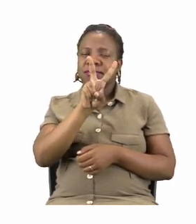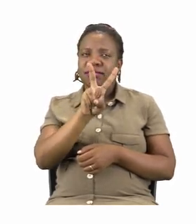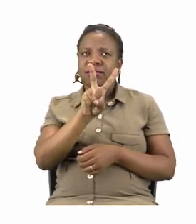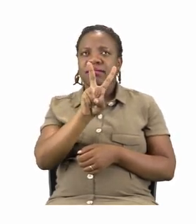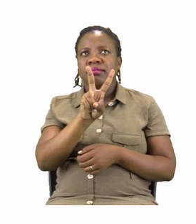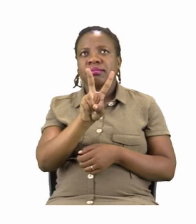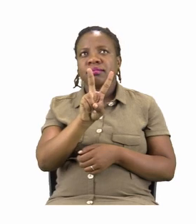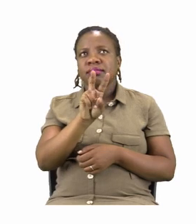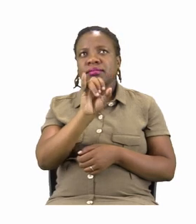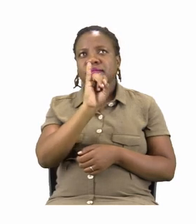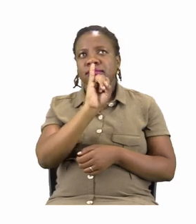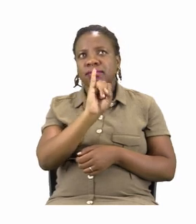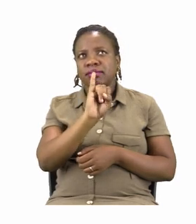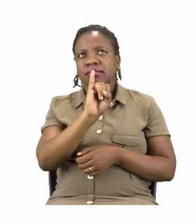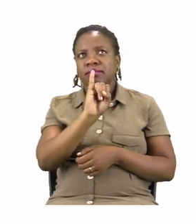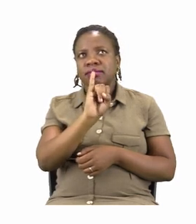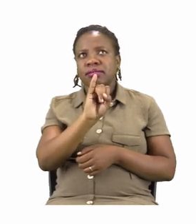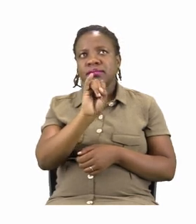V, I,